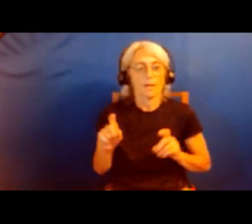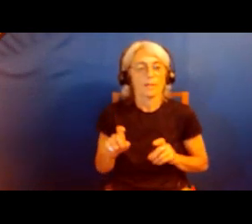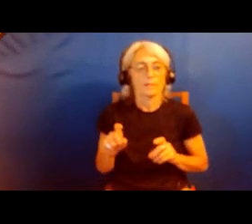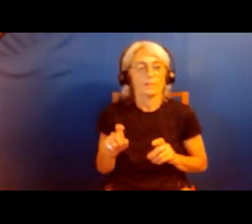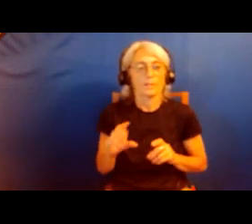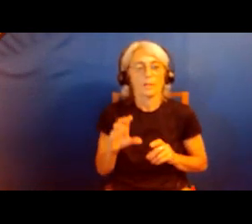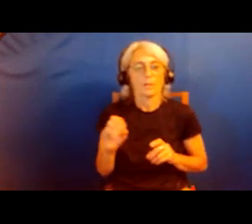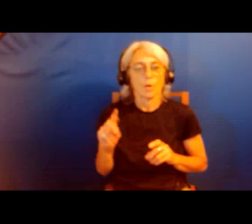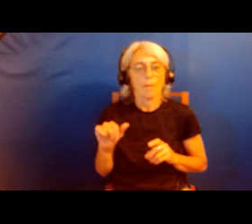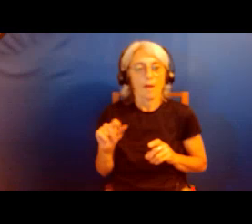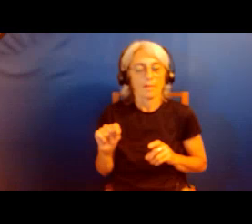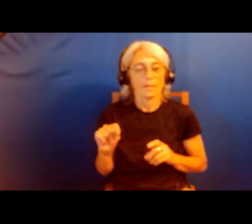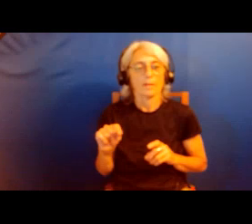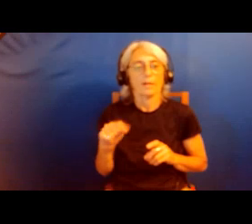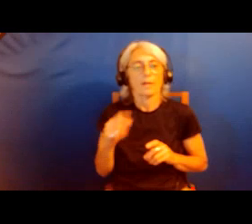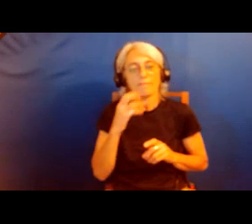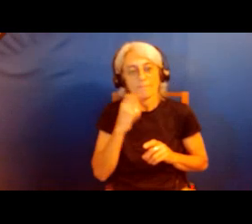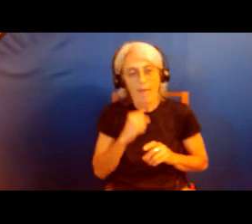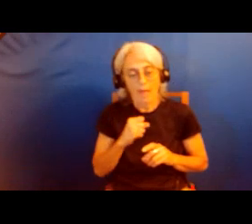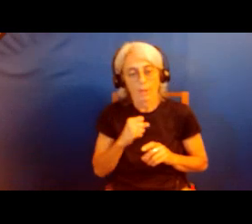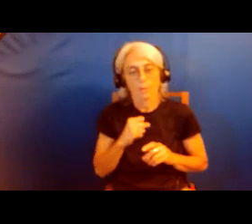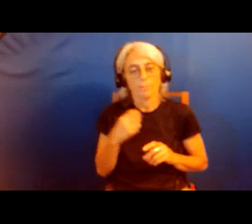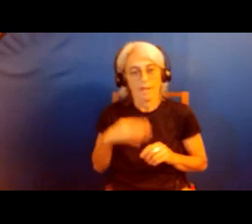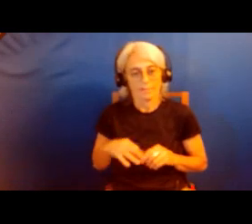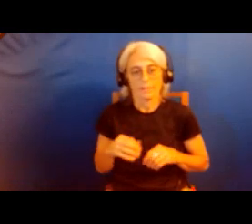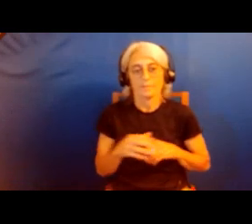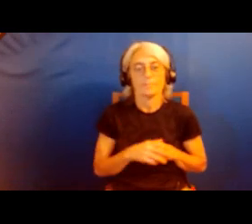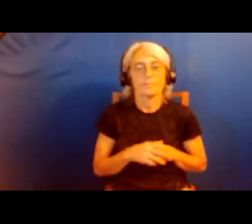Copilot's value and benefit to improve our